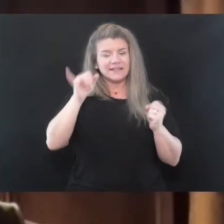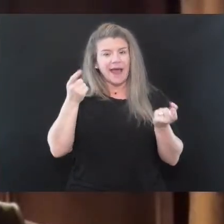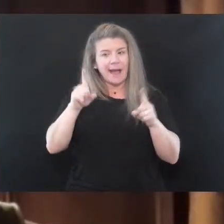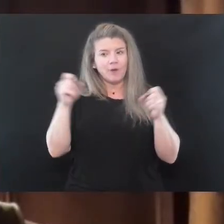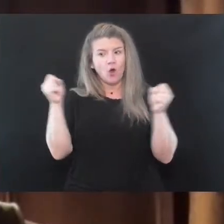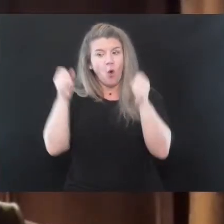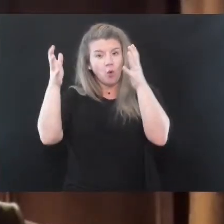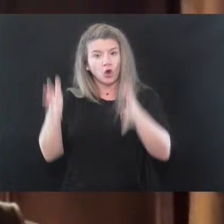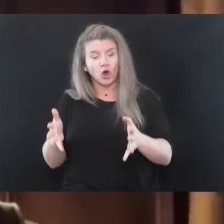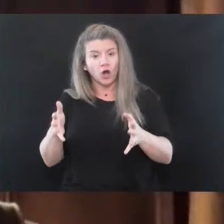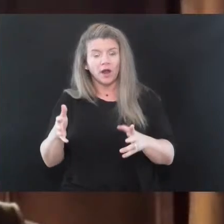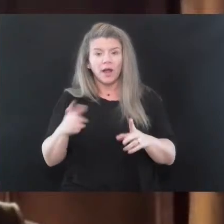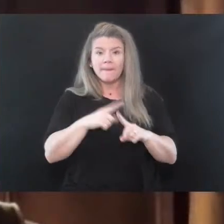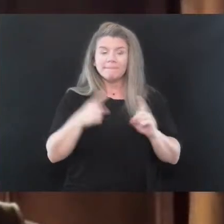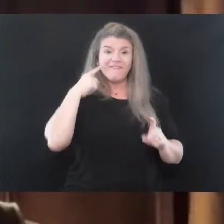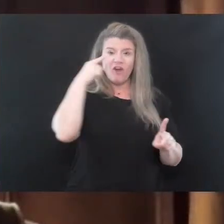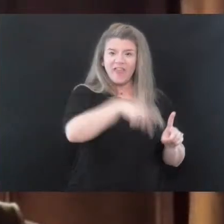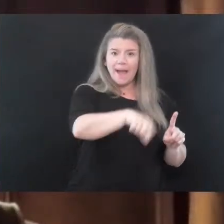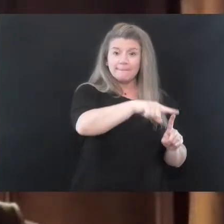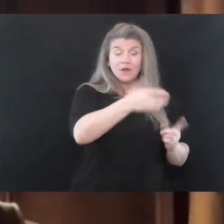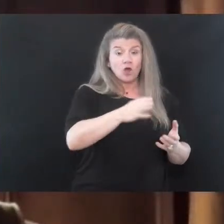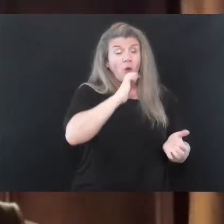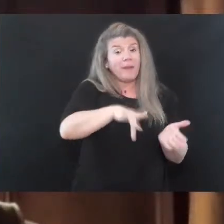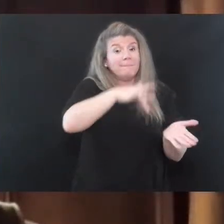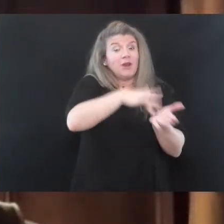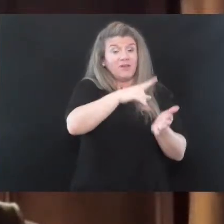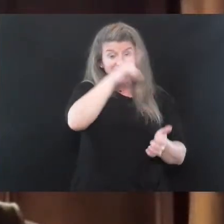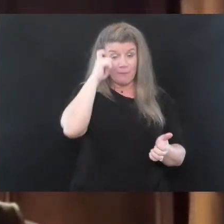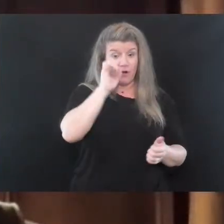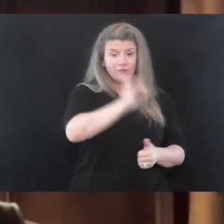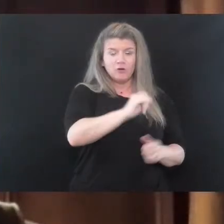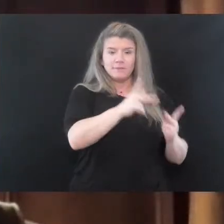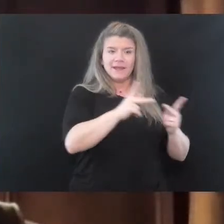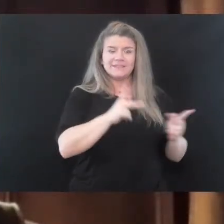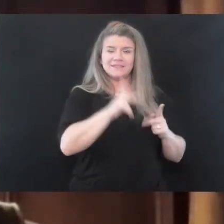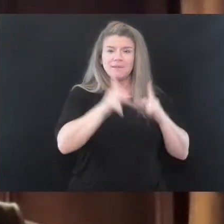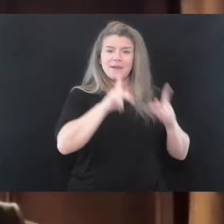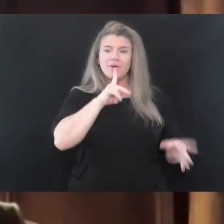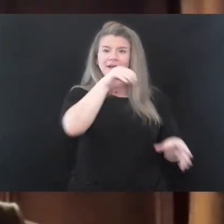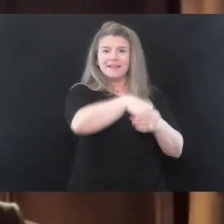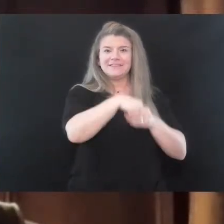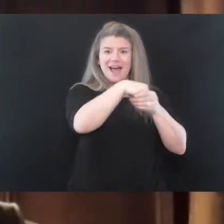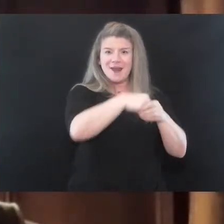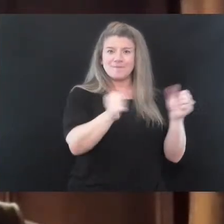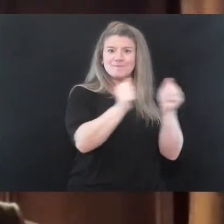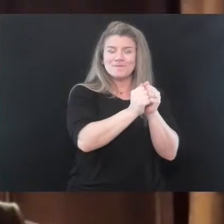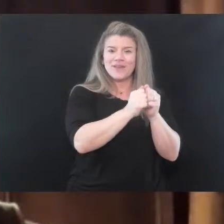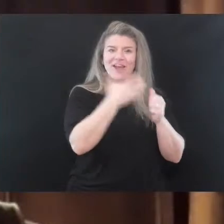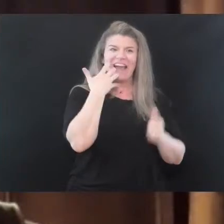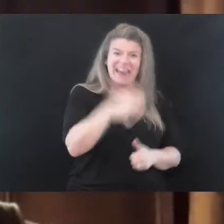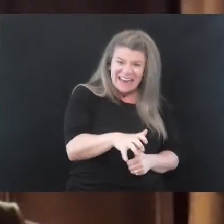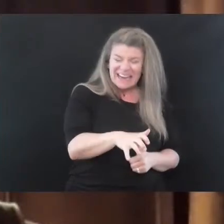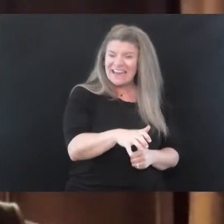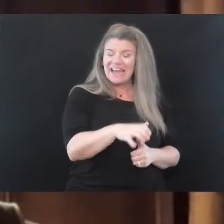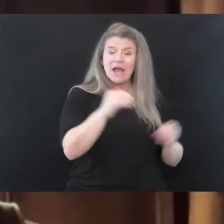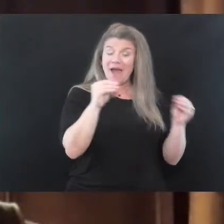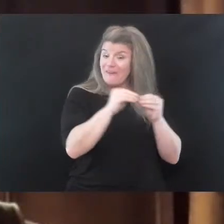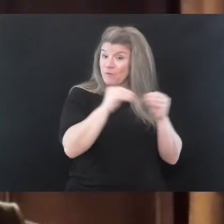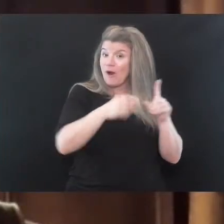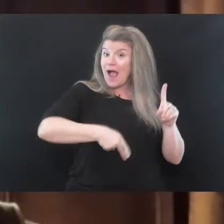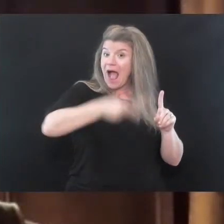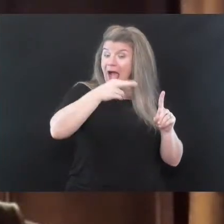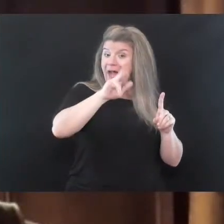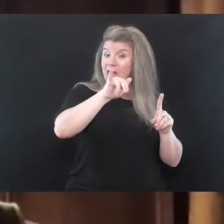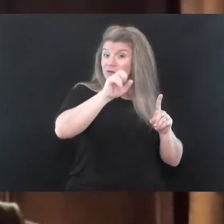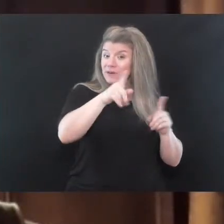be well in the middle of the summer that places like Florida and Texas might have a lot more risk of spread because people